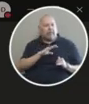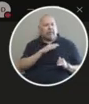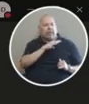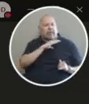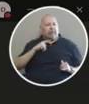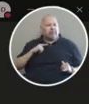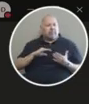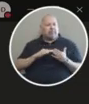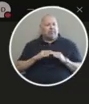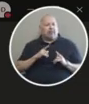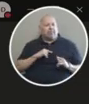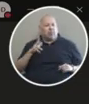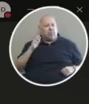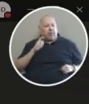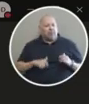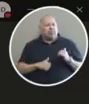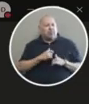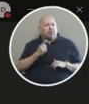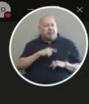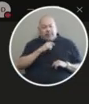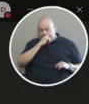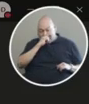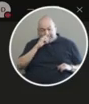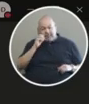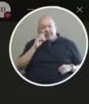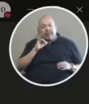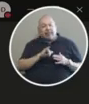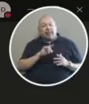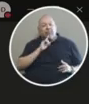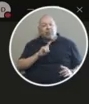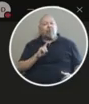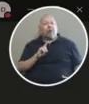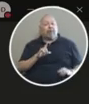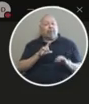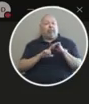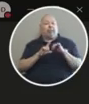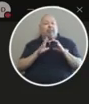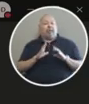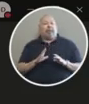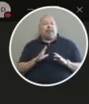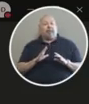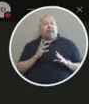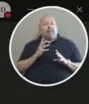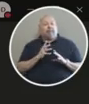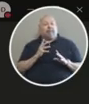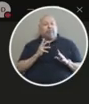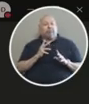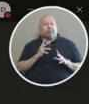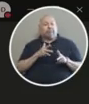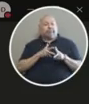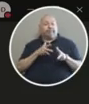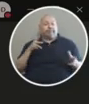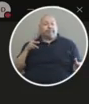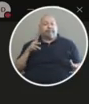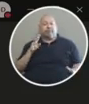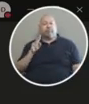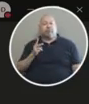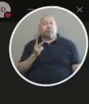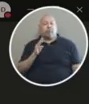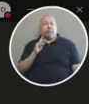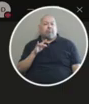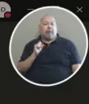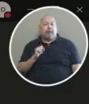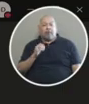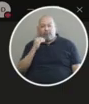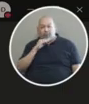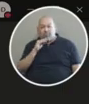meeting, of which I've been on the phone for most of the day, is that there are El Pasoans standing in a 2-mile-long food bank